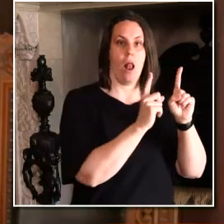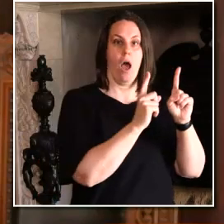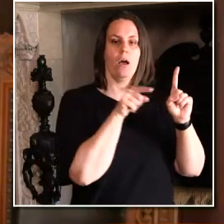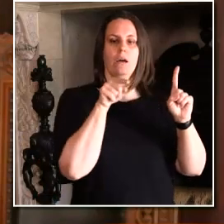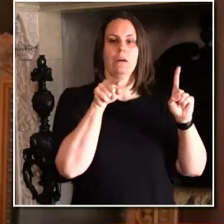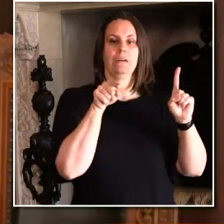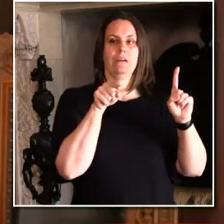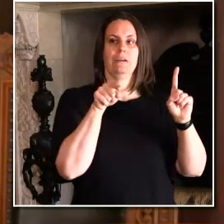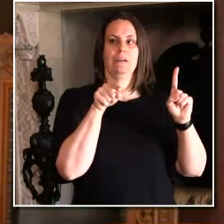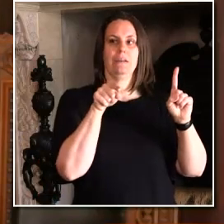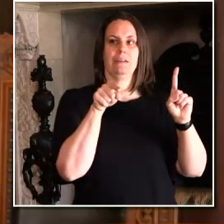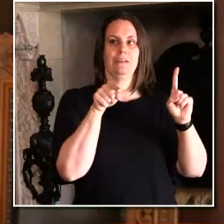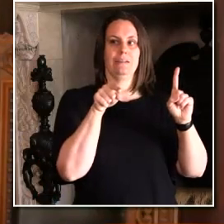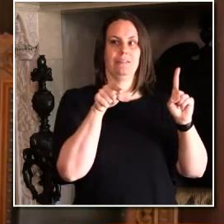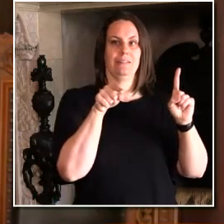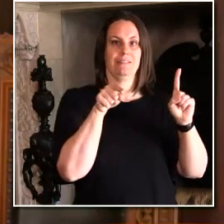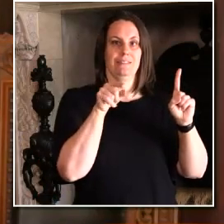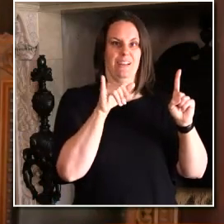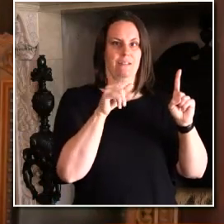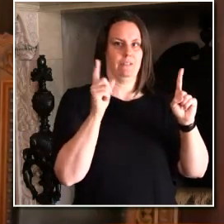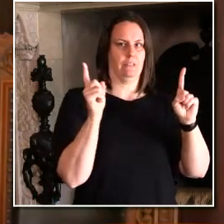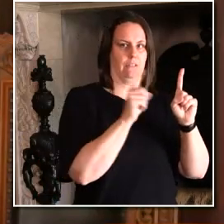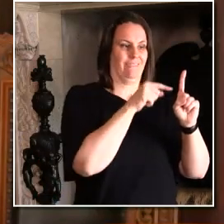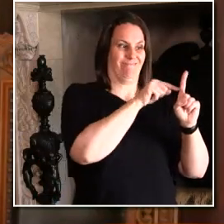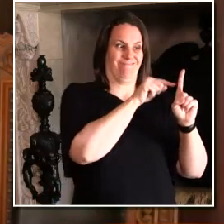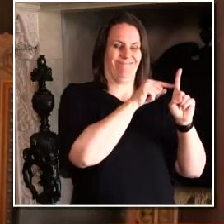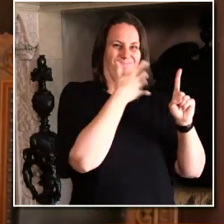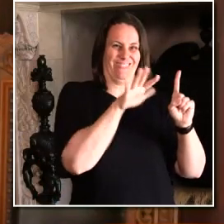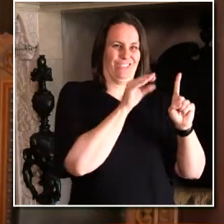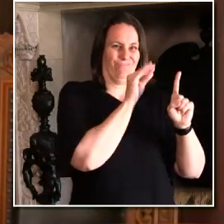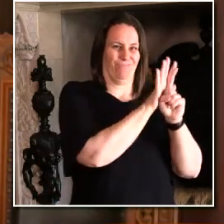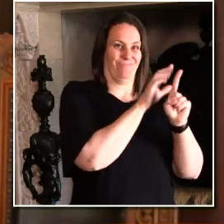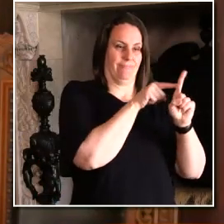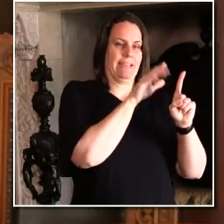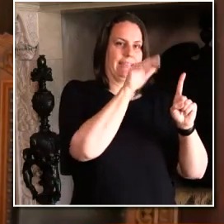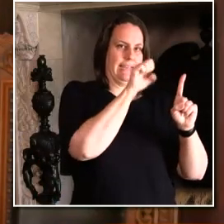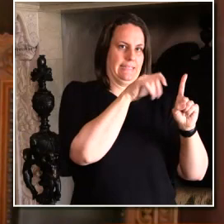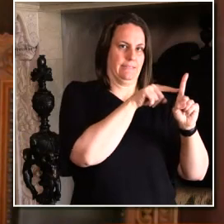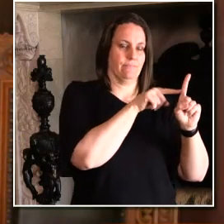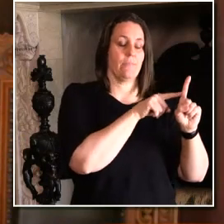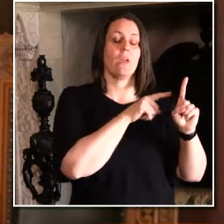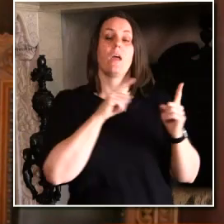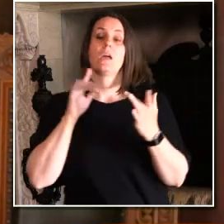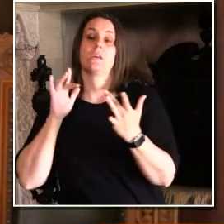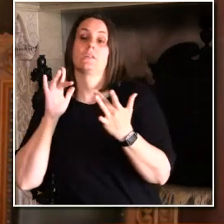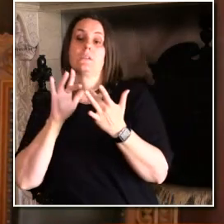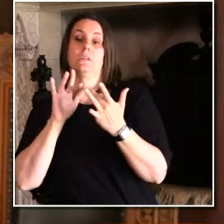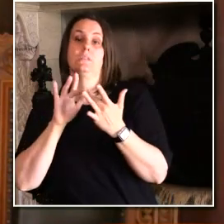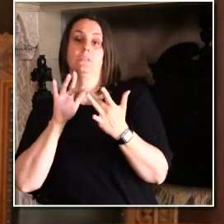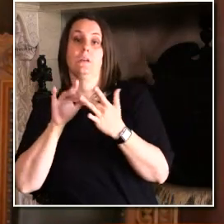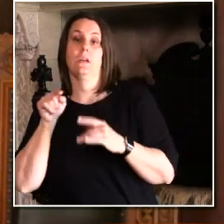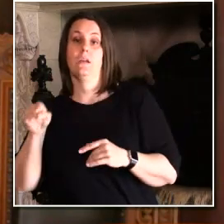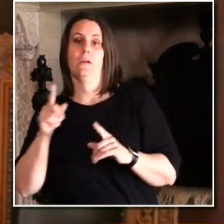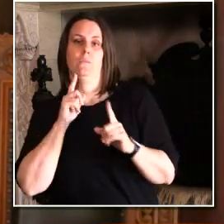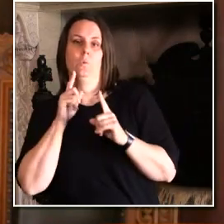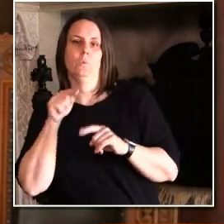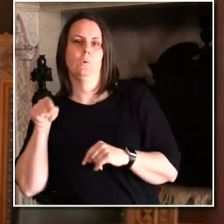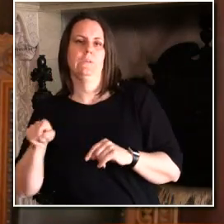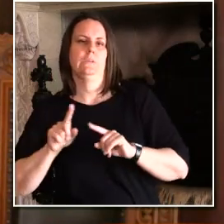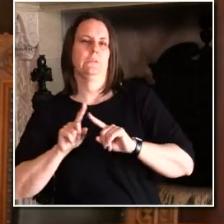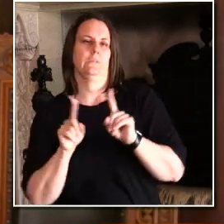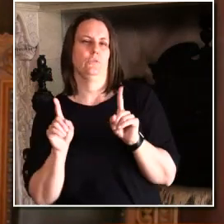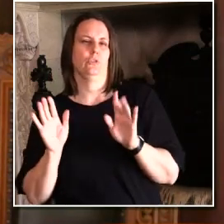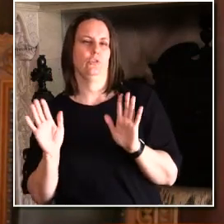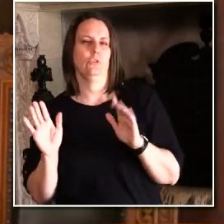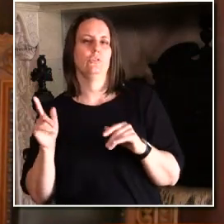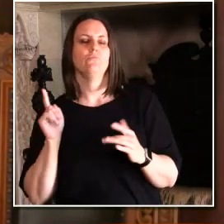are sick. So then the contact interviews is a little bit shorter interview, and we're also going to ask if you're having any symptoms,